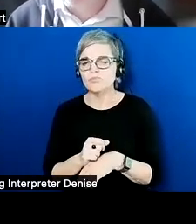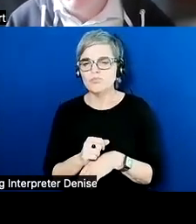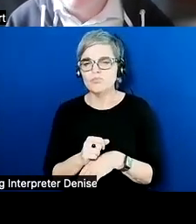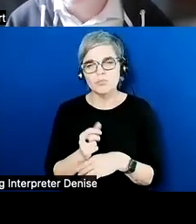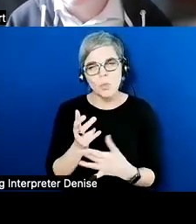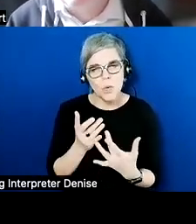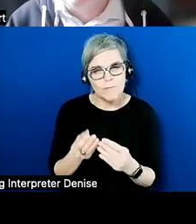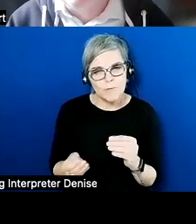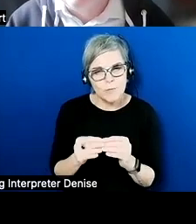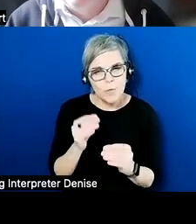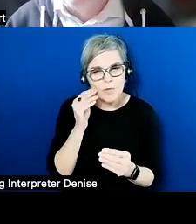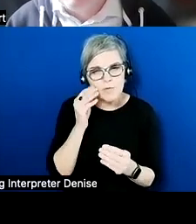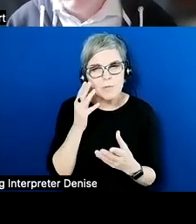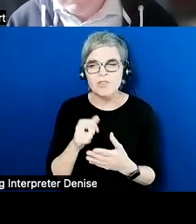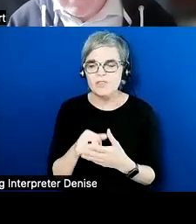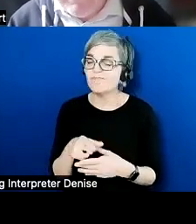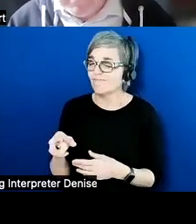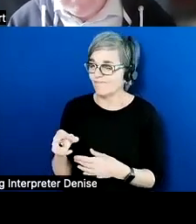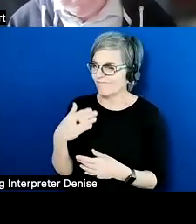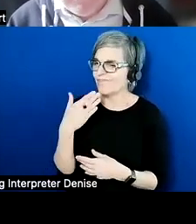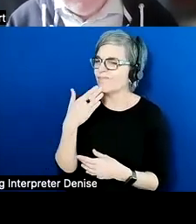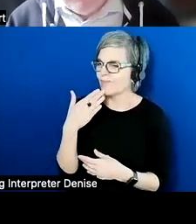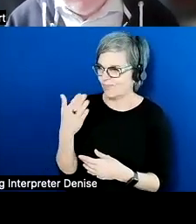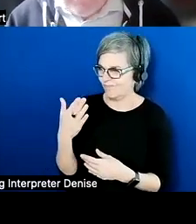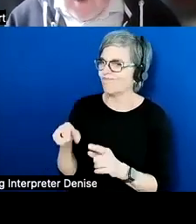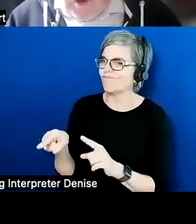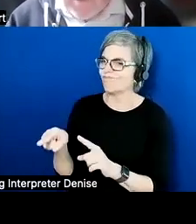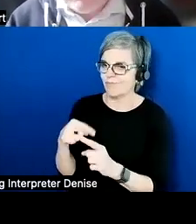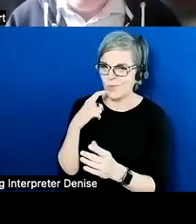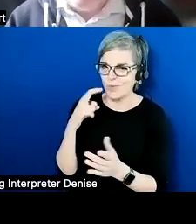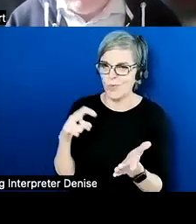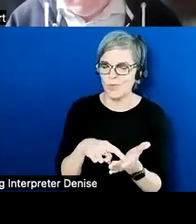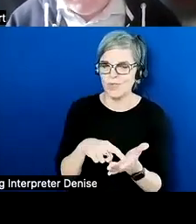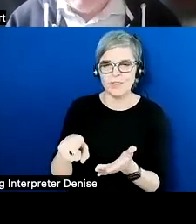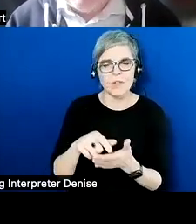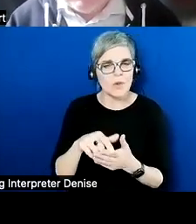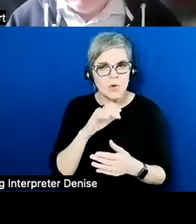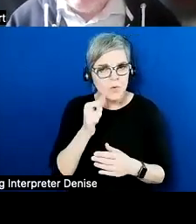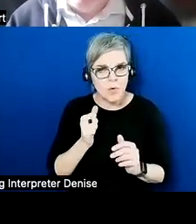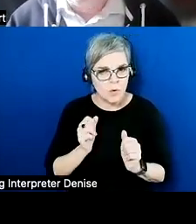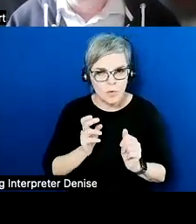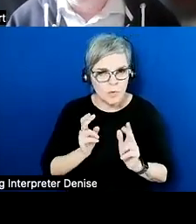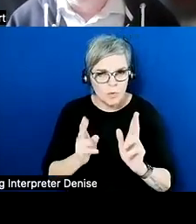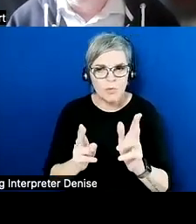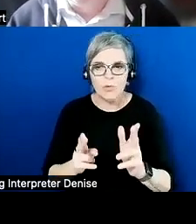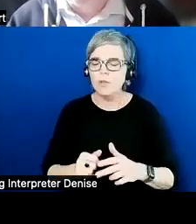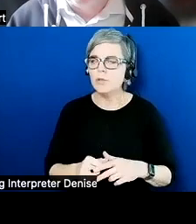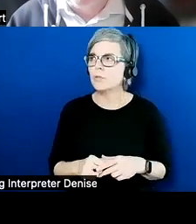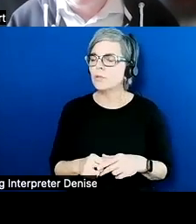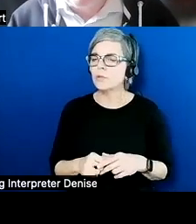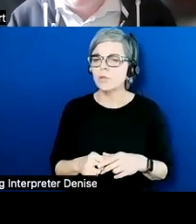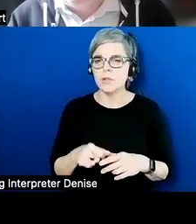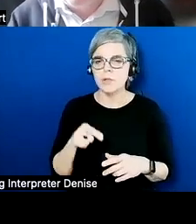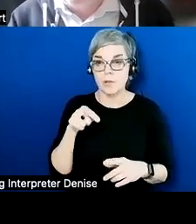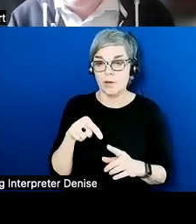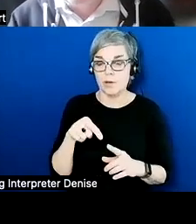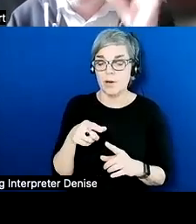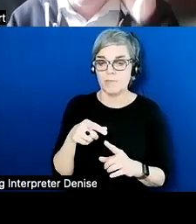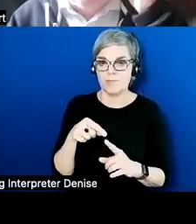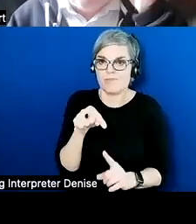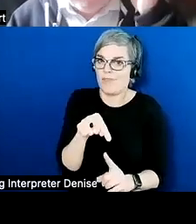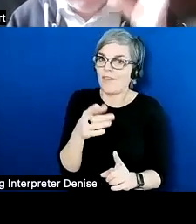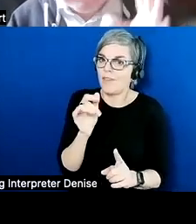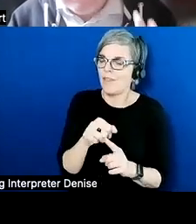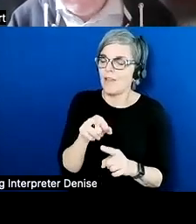time provided. I think the timing of these interactions is really crucial, and I will come back to